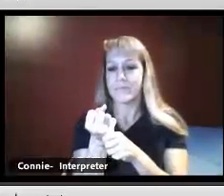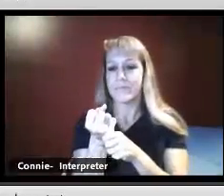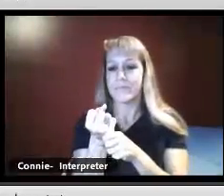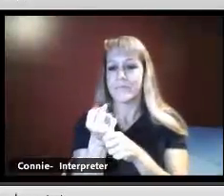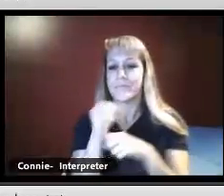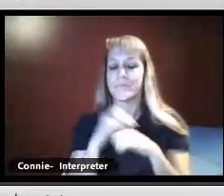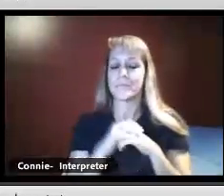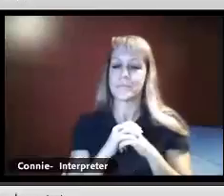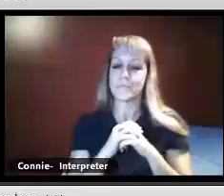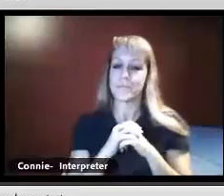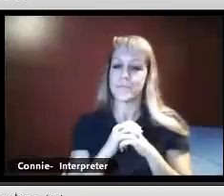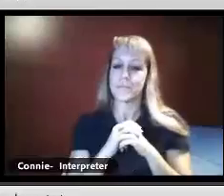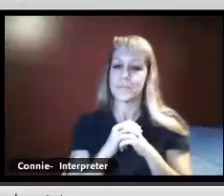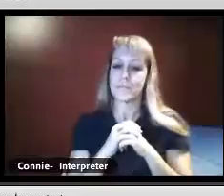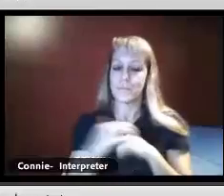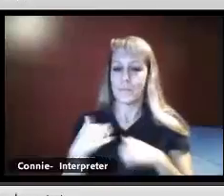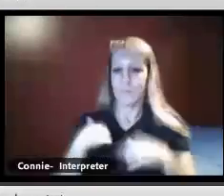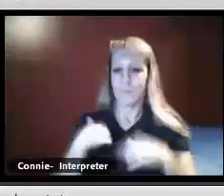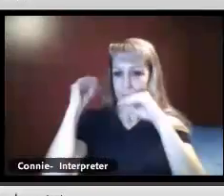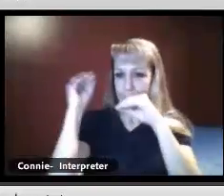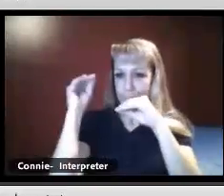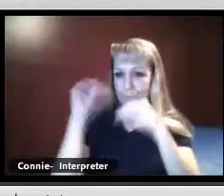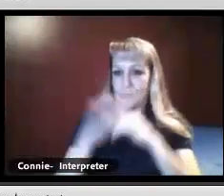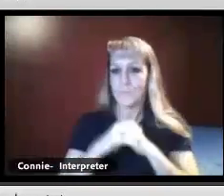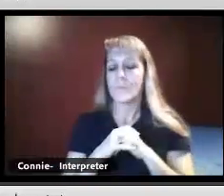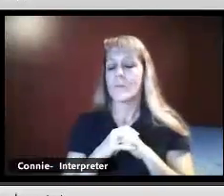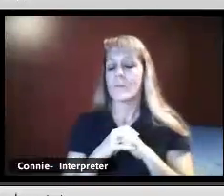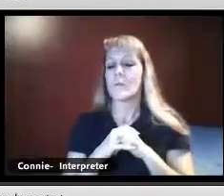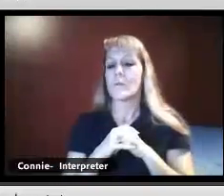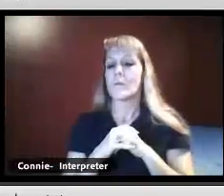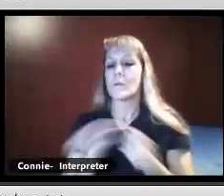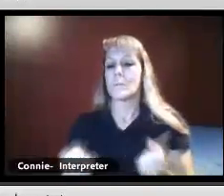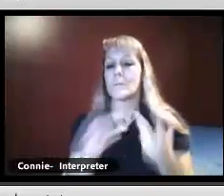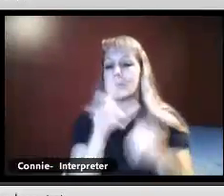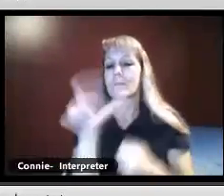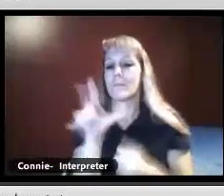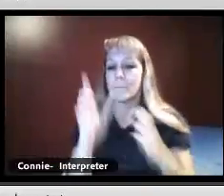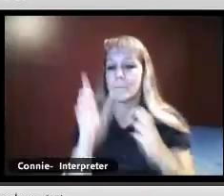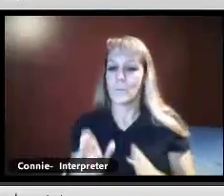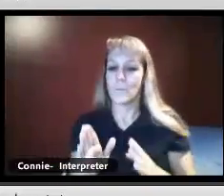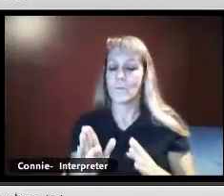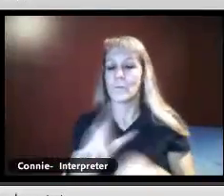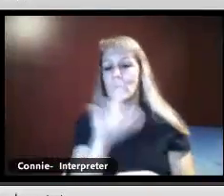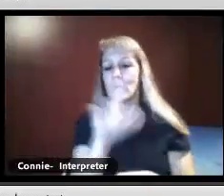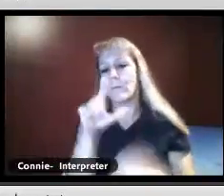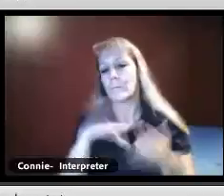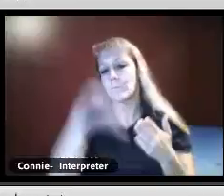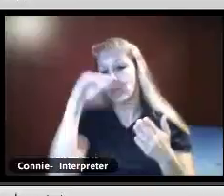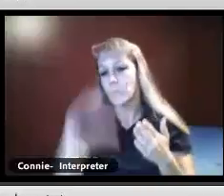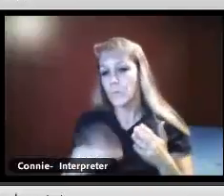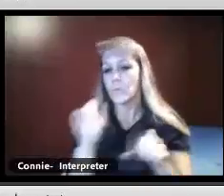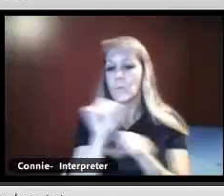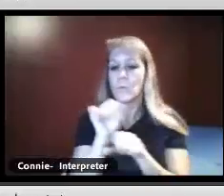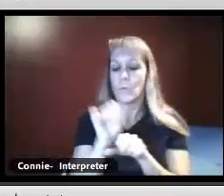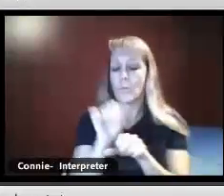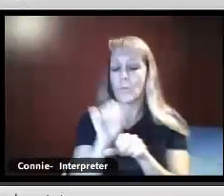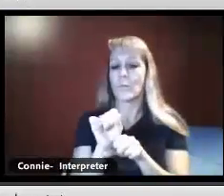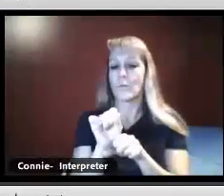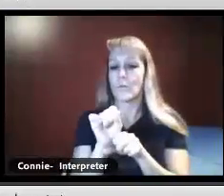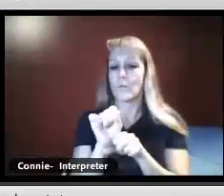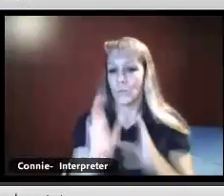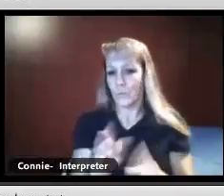this kind of instruction that, as it happens, many library students and many working librarians happen